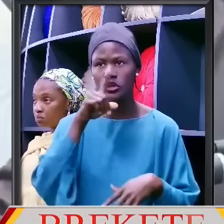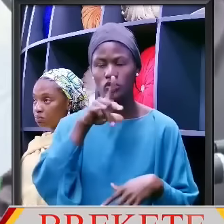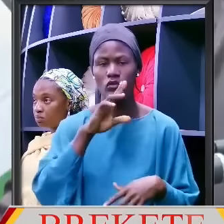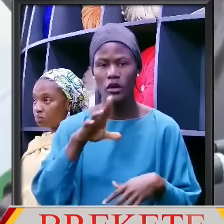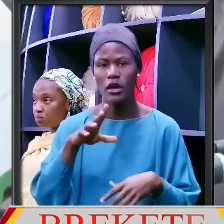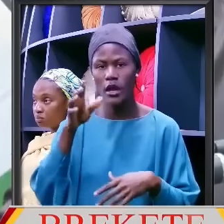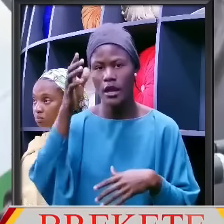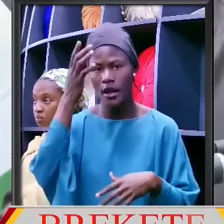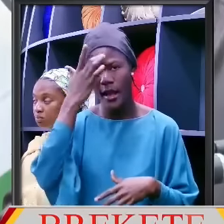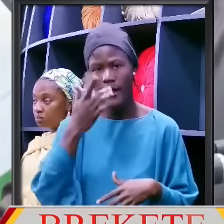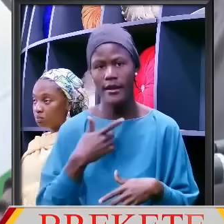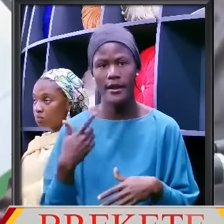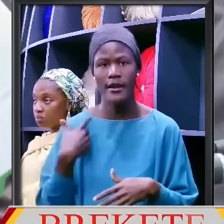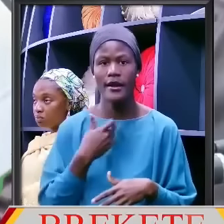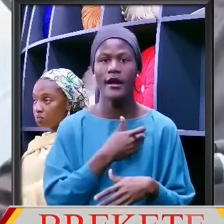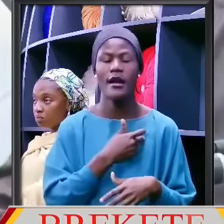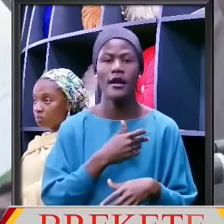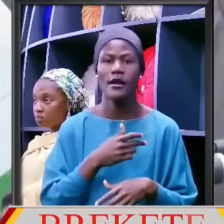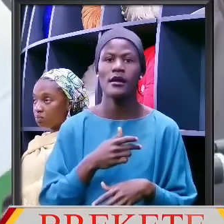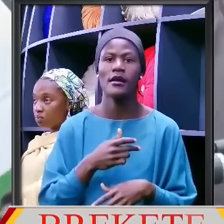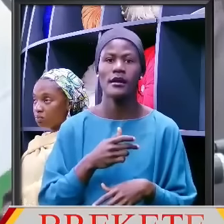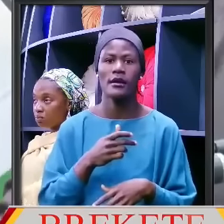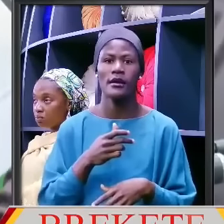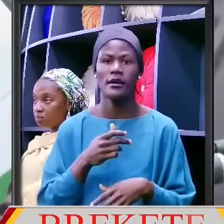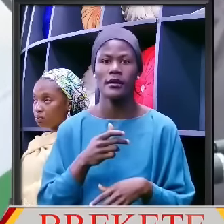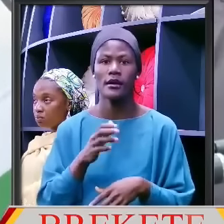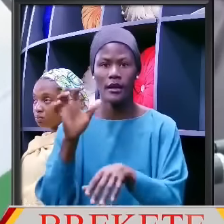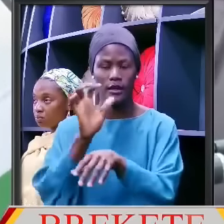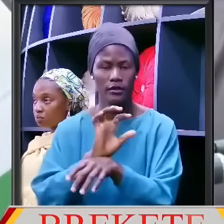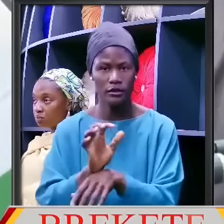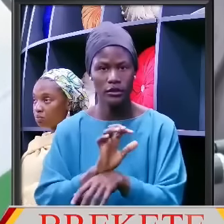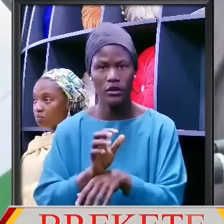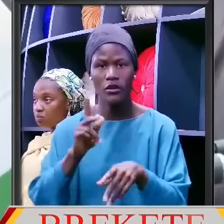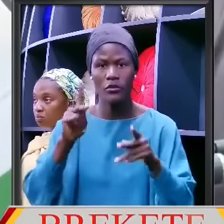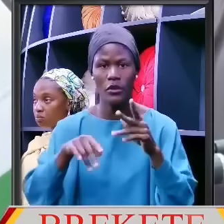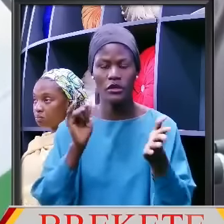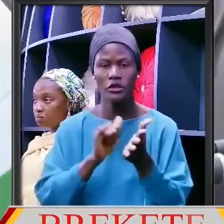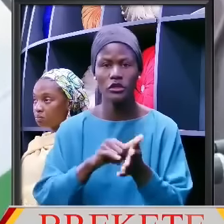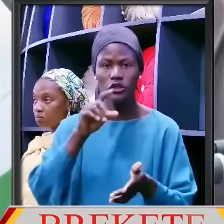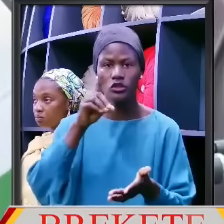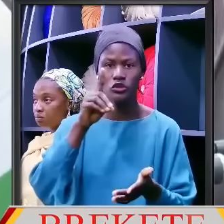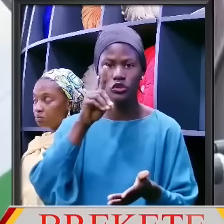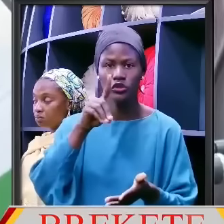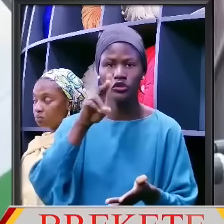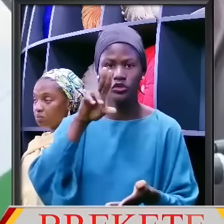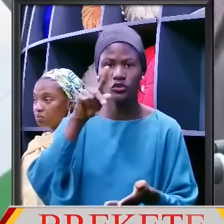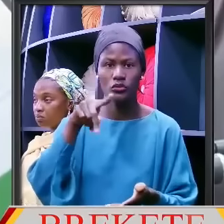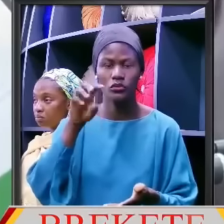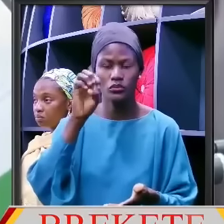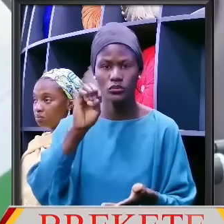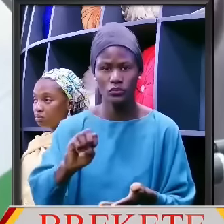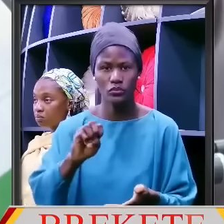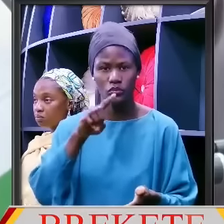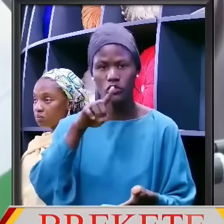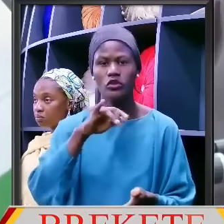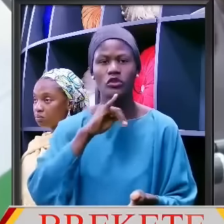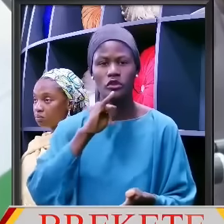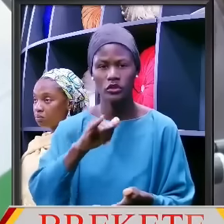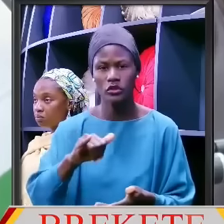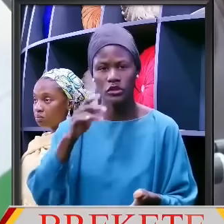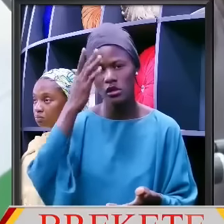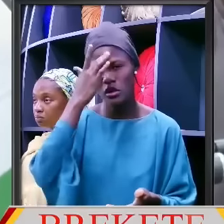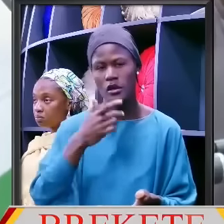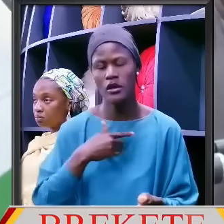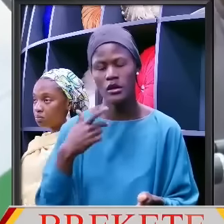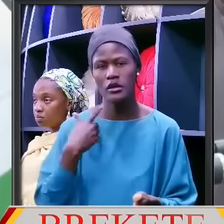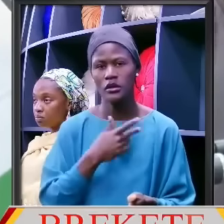You na Catholic you be. Yes, sir. The person where dupe you, na Catholic he be. Reverend Father. And na Reverend Father. Yes, now parish